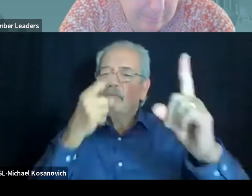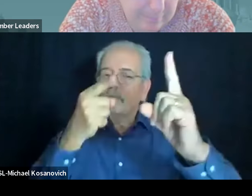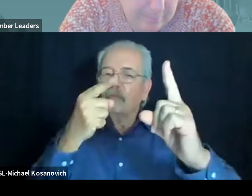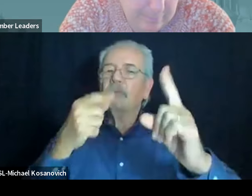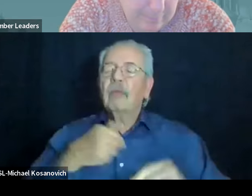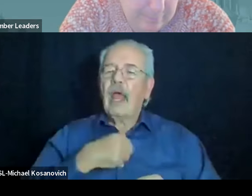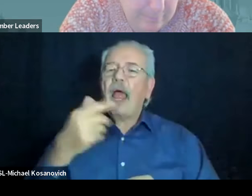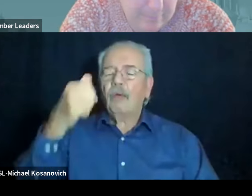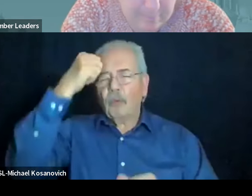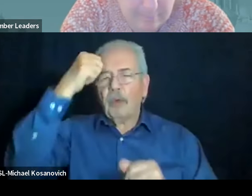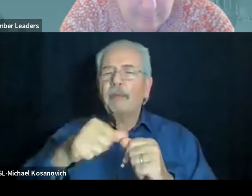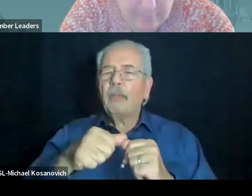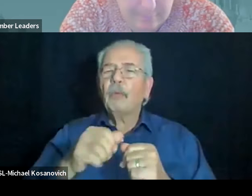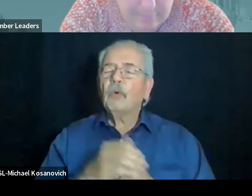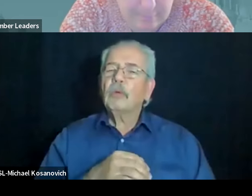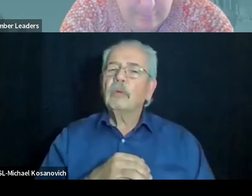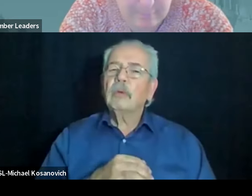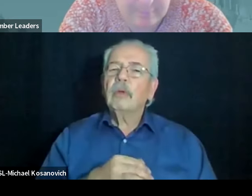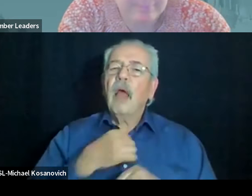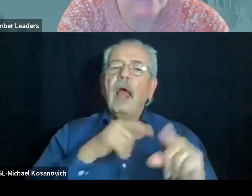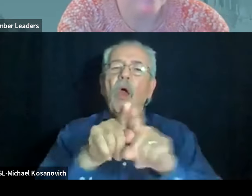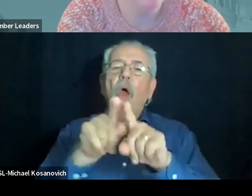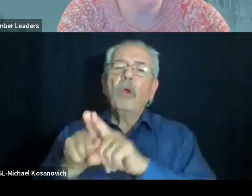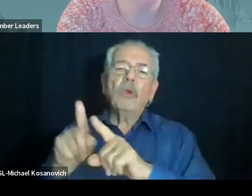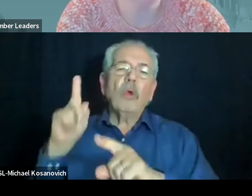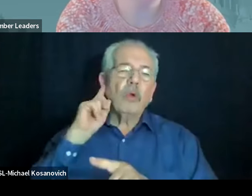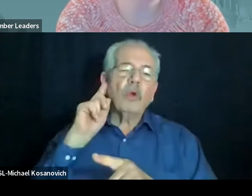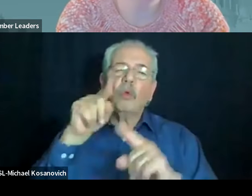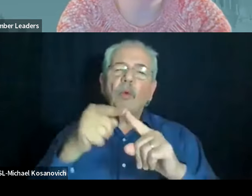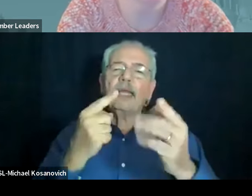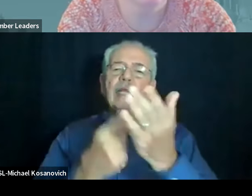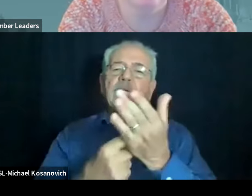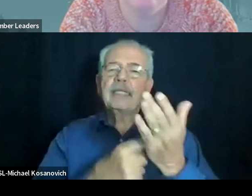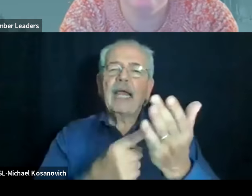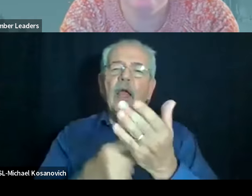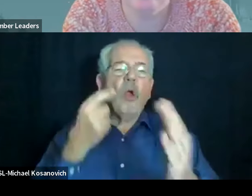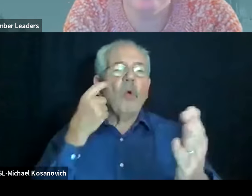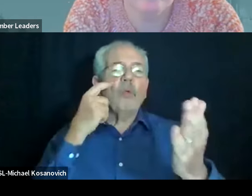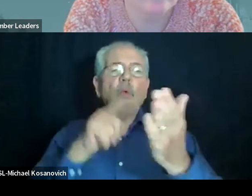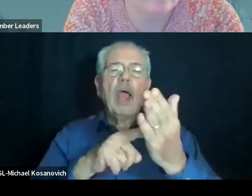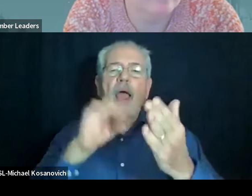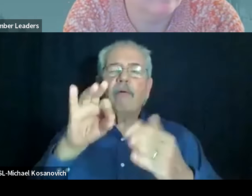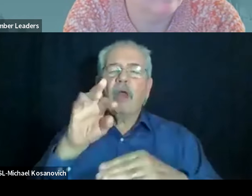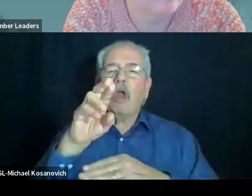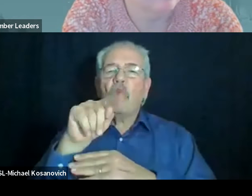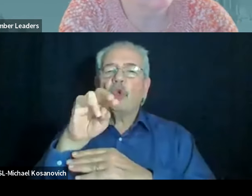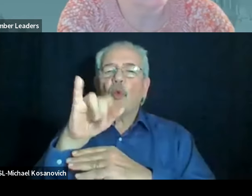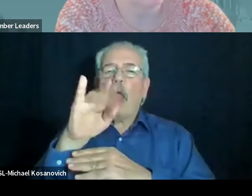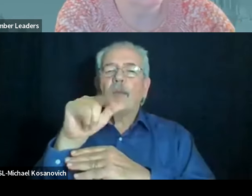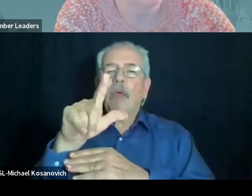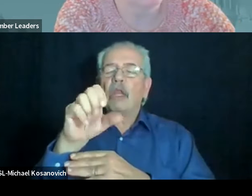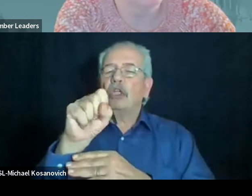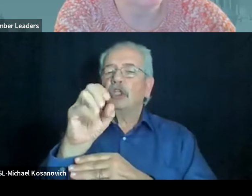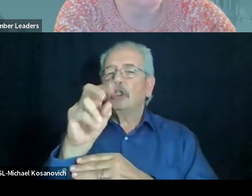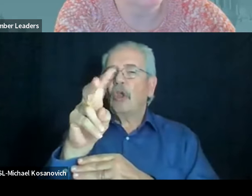recall what I also heard when that was discussed, recognition of tribal sovereignty throughout as well, not just